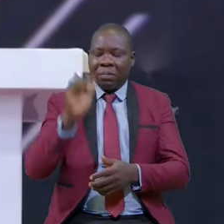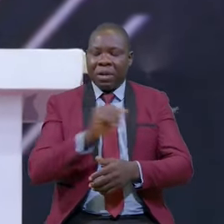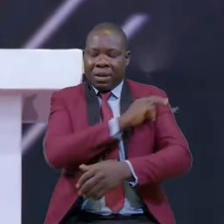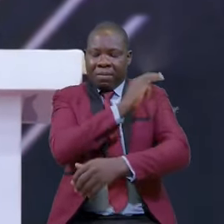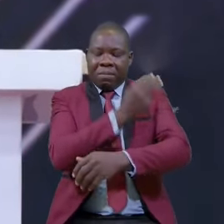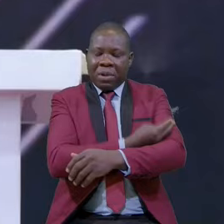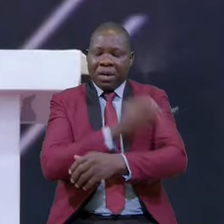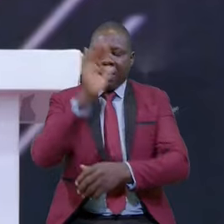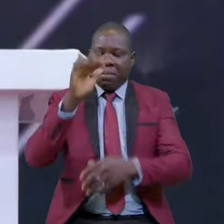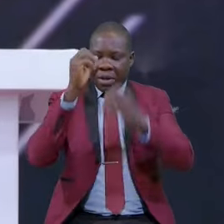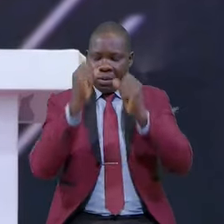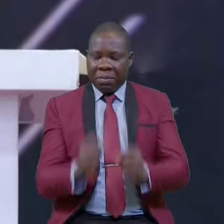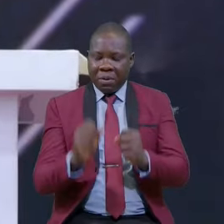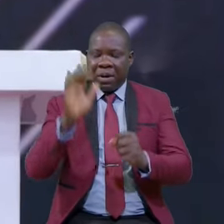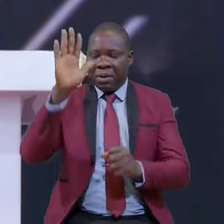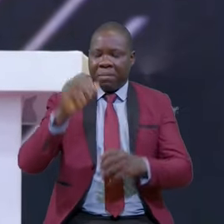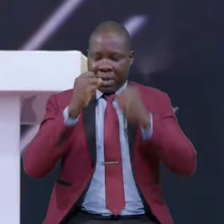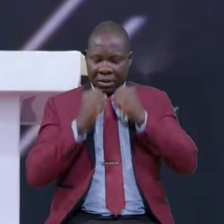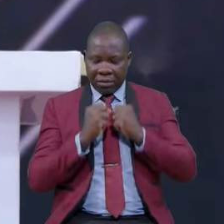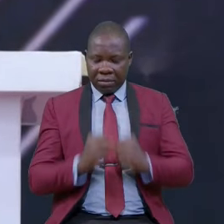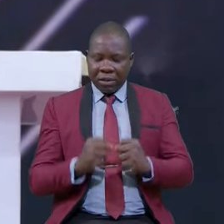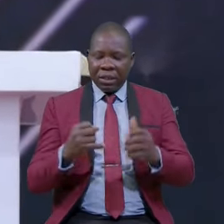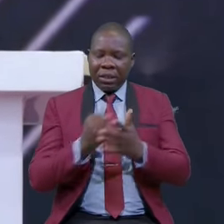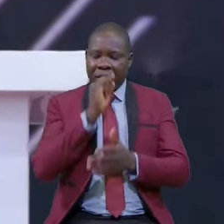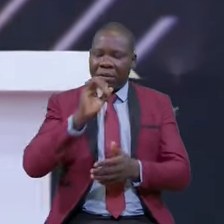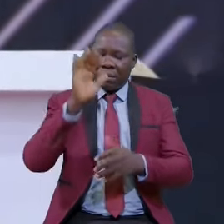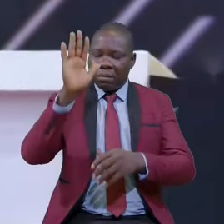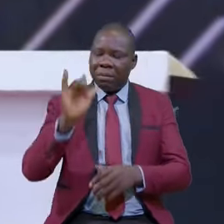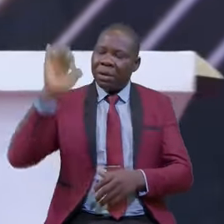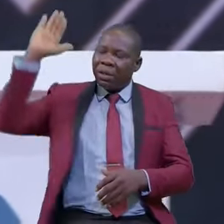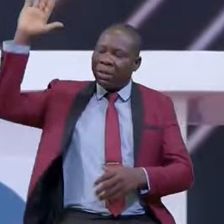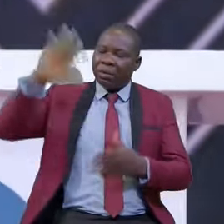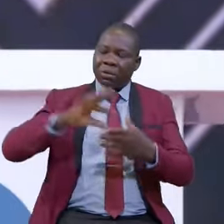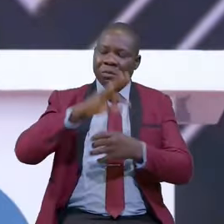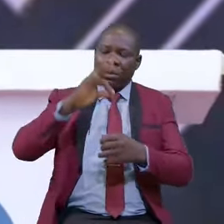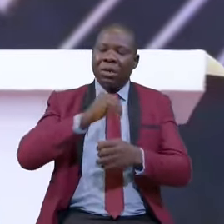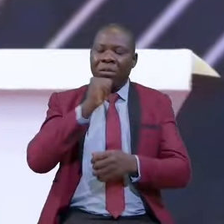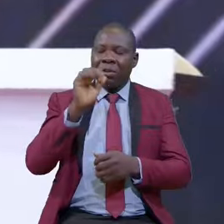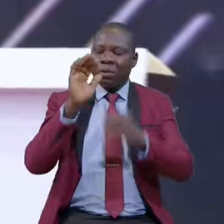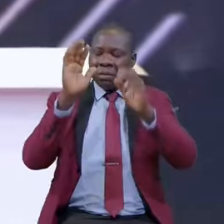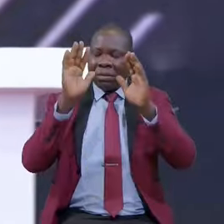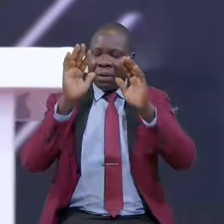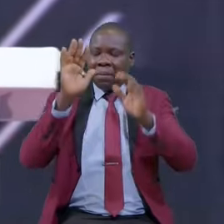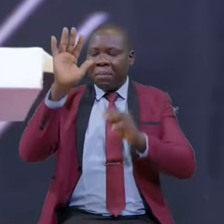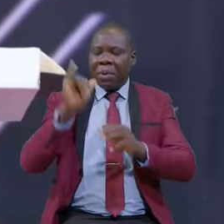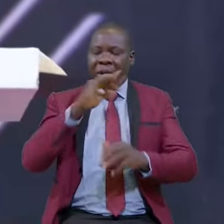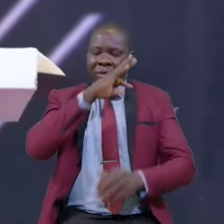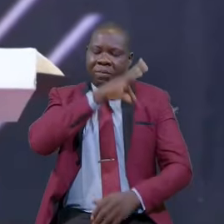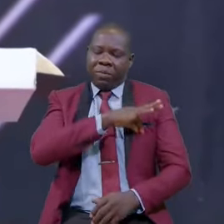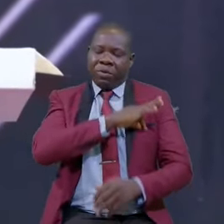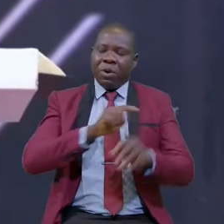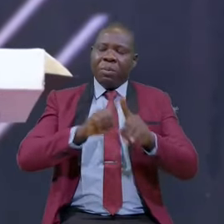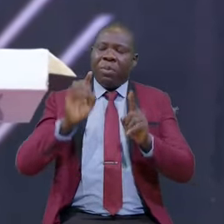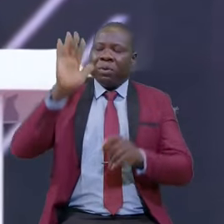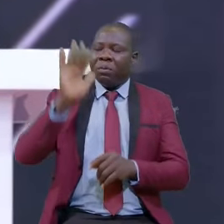by strength, it is by your spirit. Pas ton esprit, not by merit, pas pas but mérite, by your mercy and your